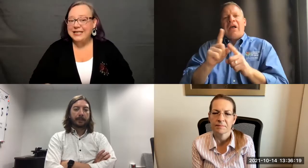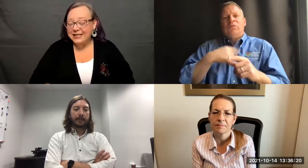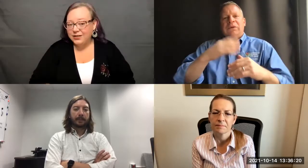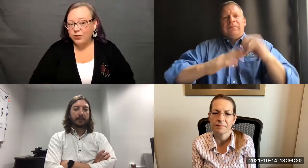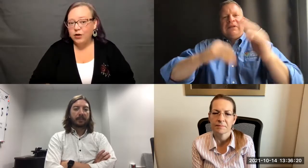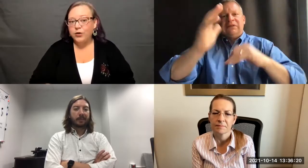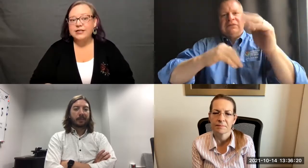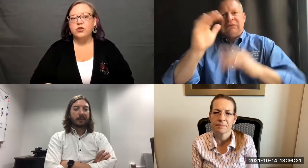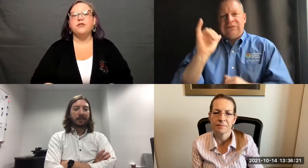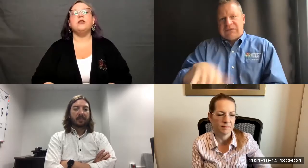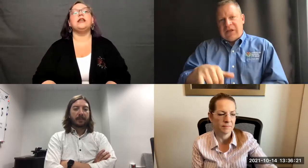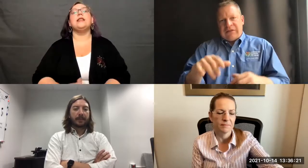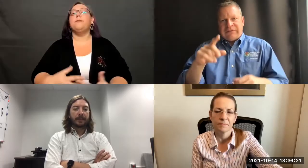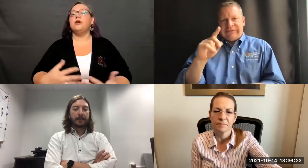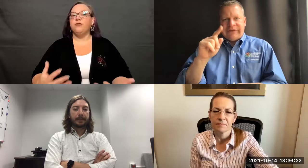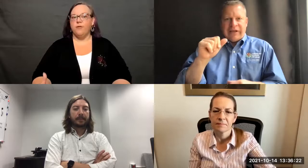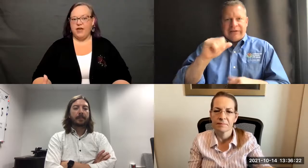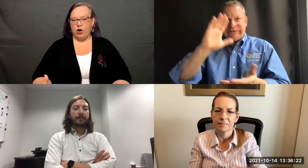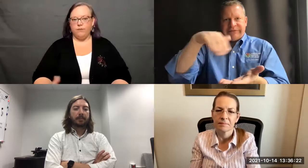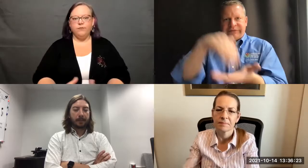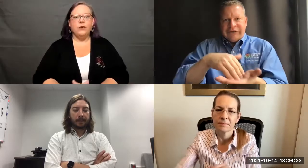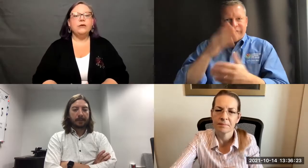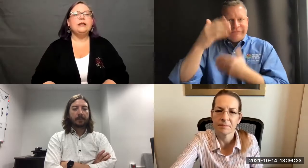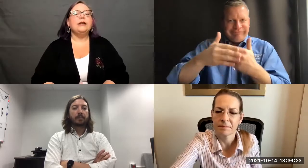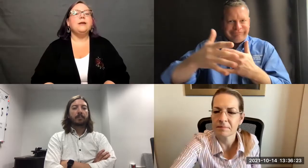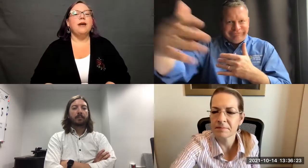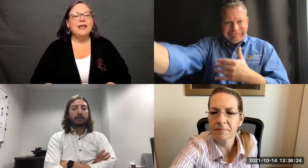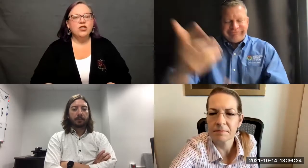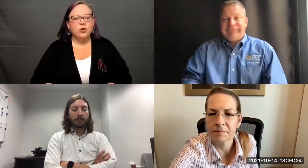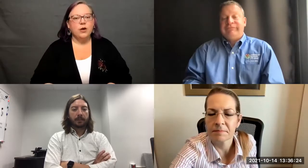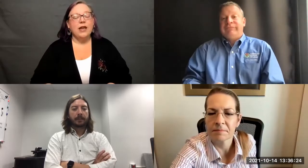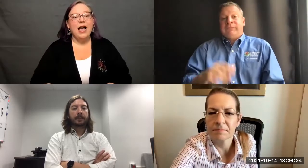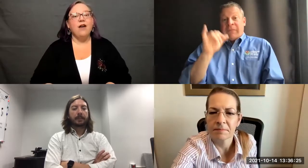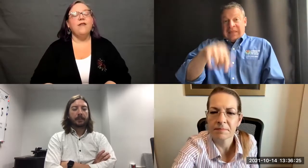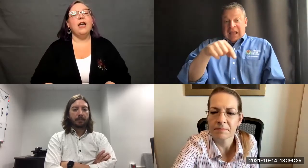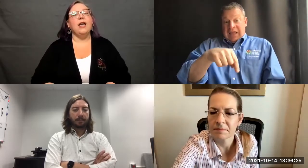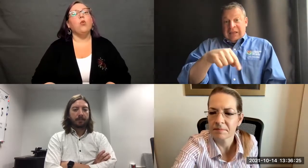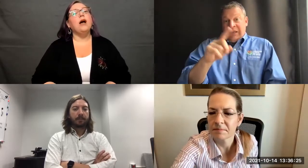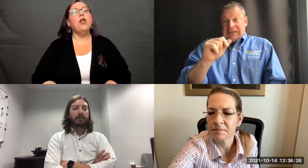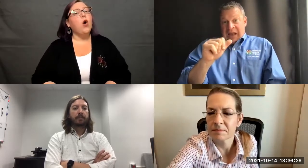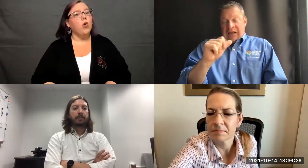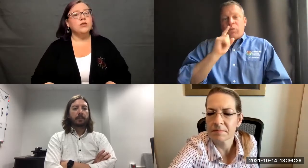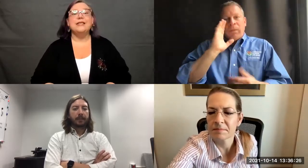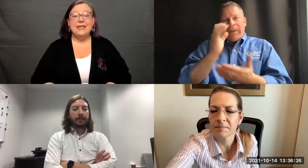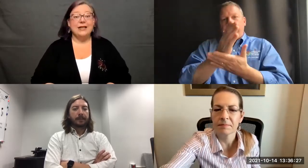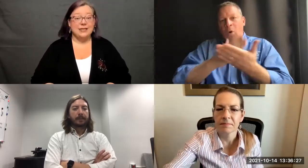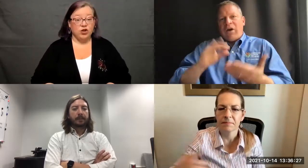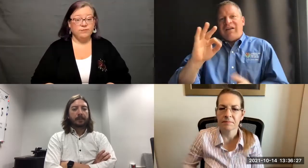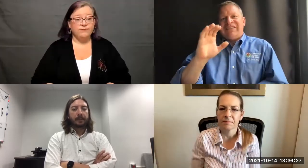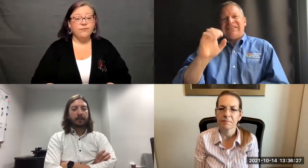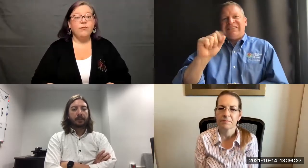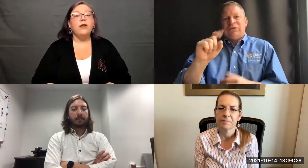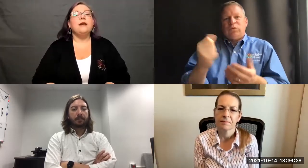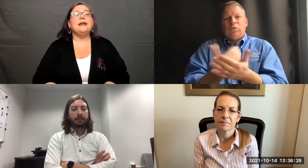is needed throughout the research field and then build from there. Making sure that we have a well-honed data